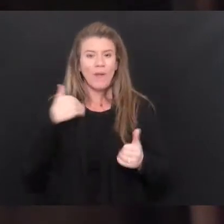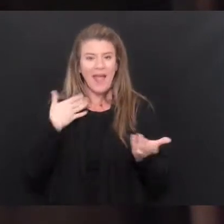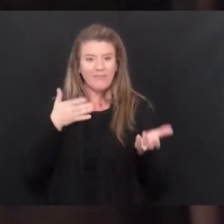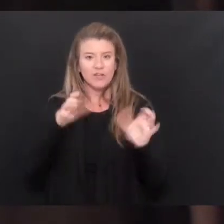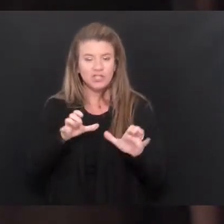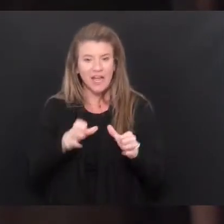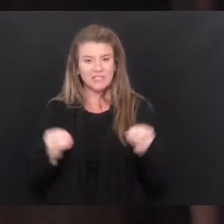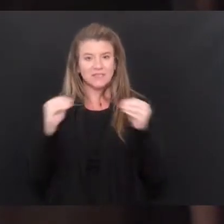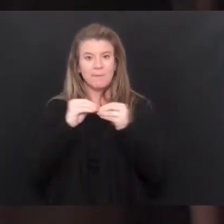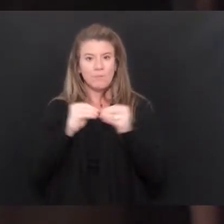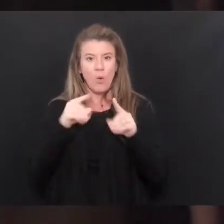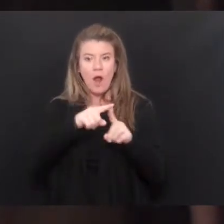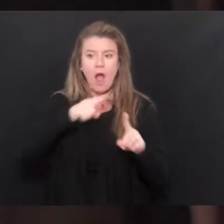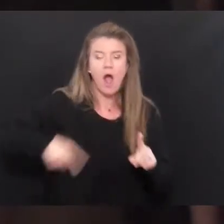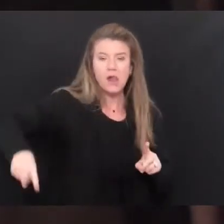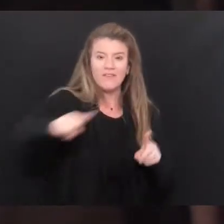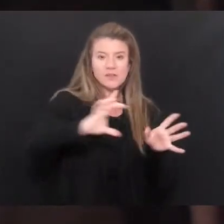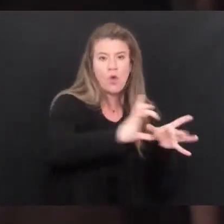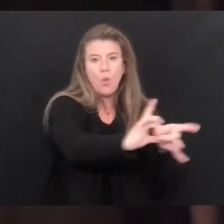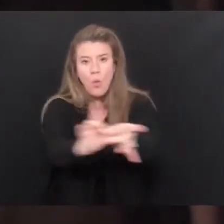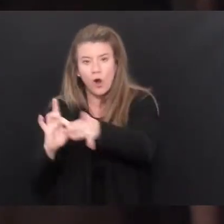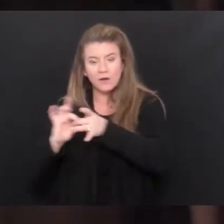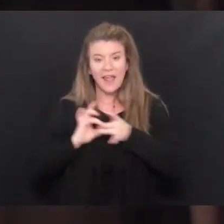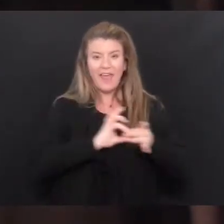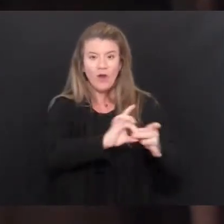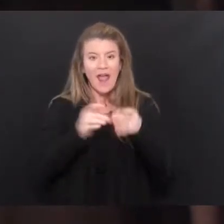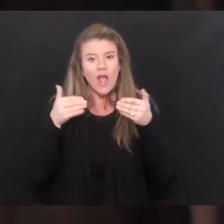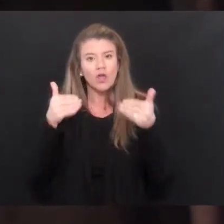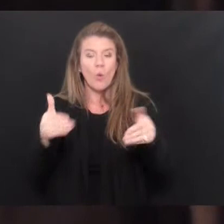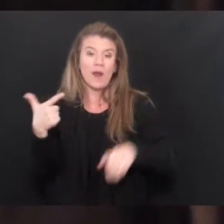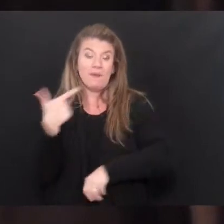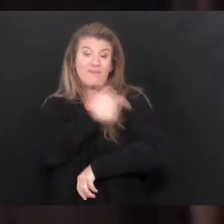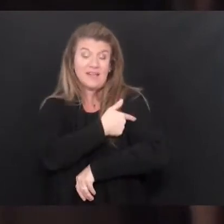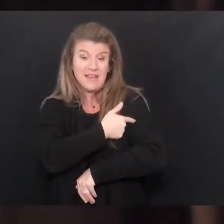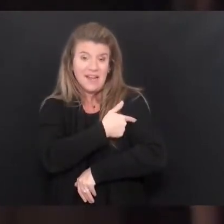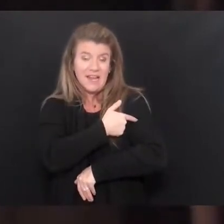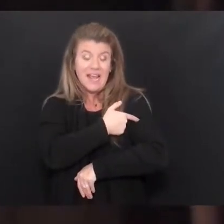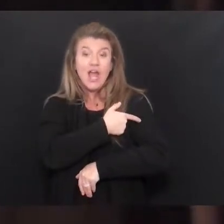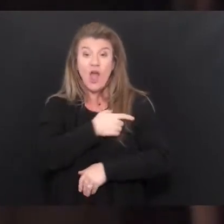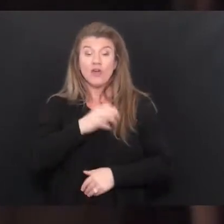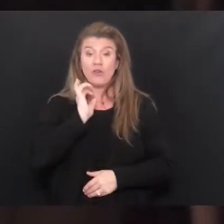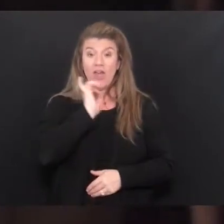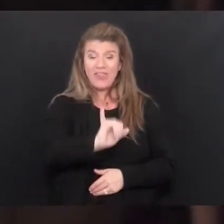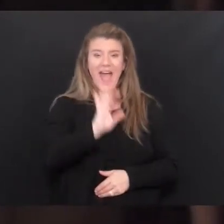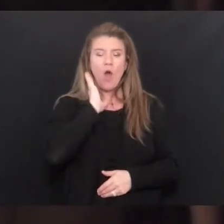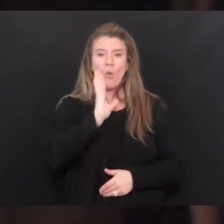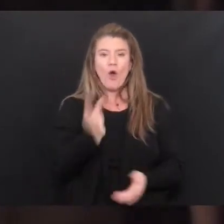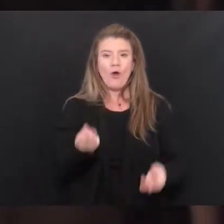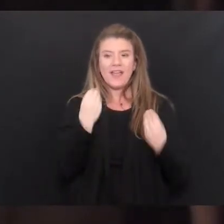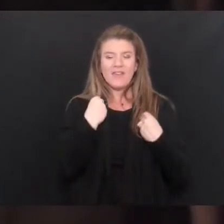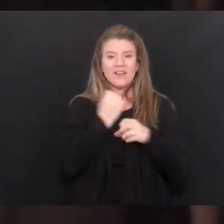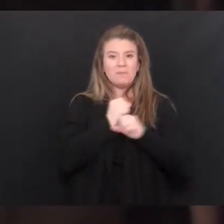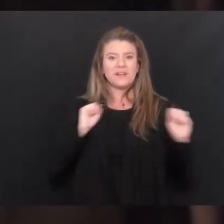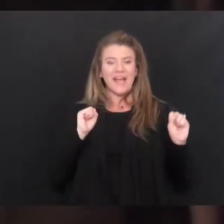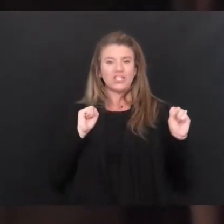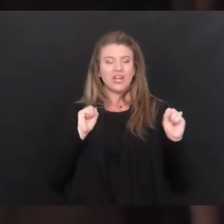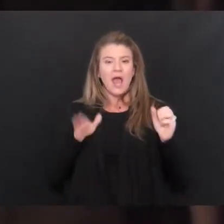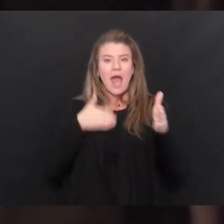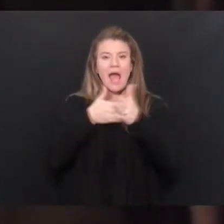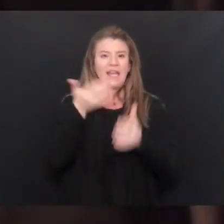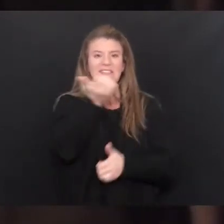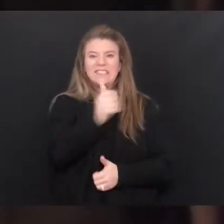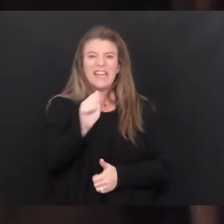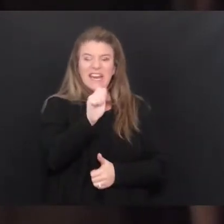of us, answer that call. And by being vaccinated, we will prevent any such scenario from ever happening in West